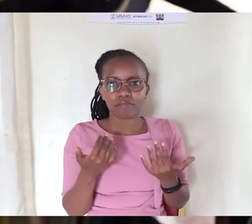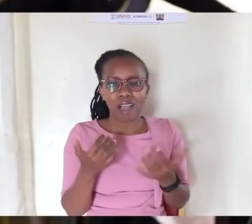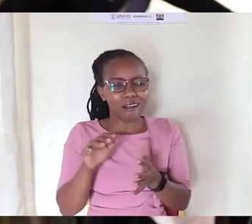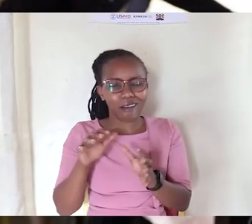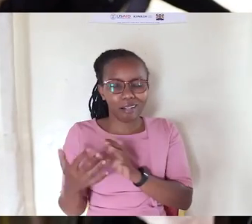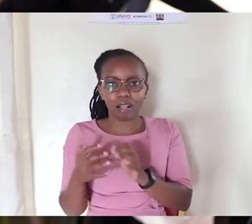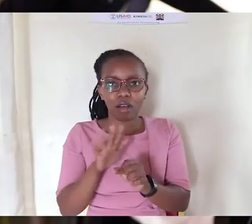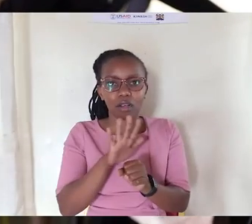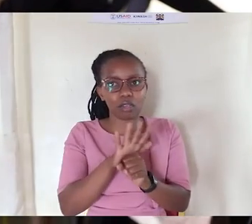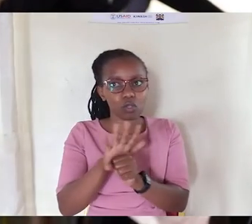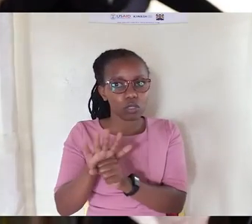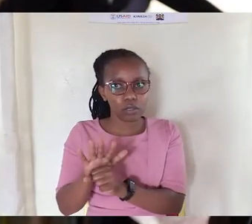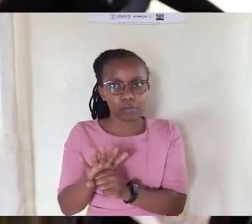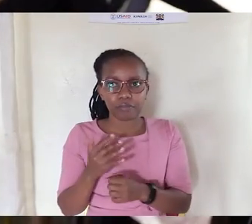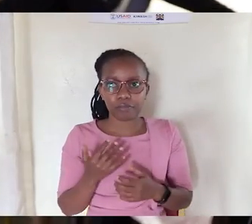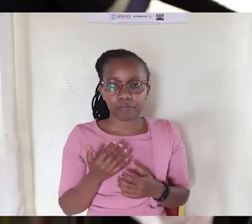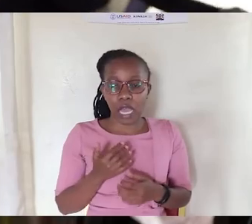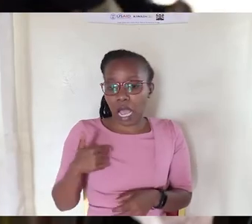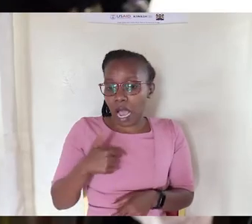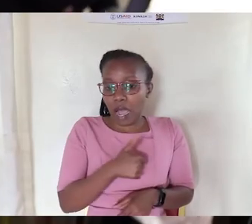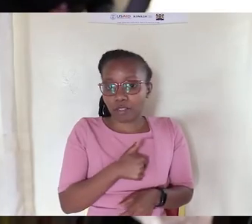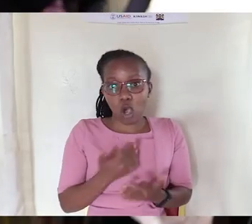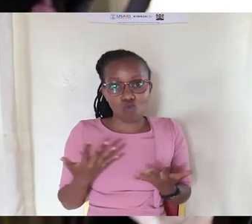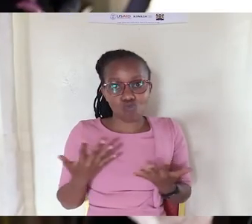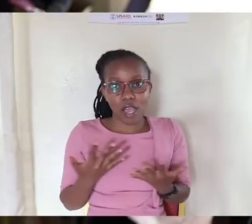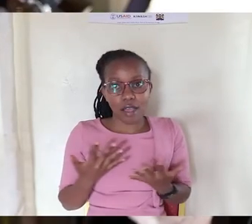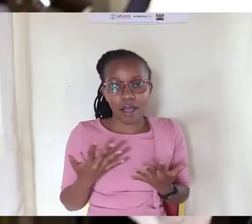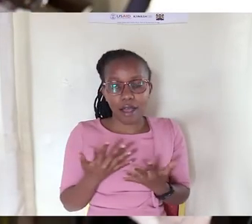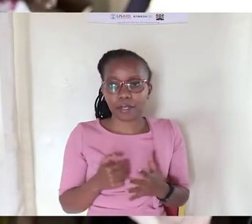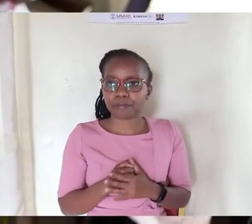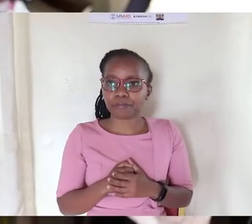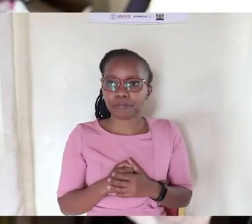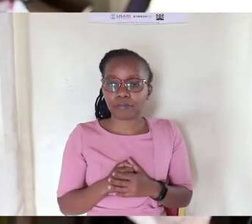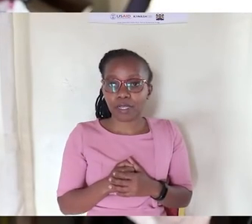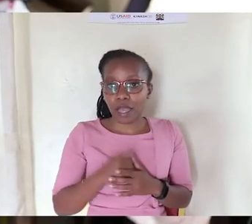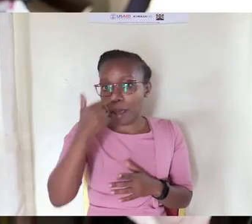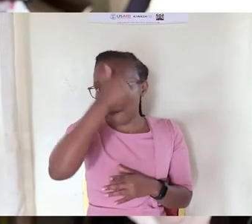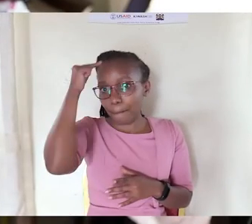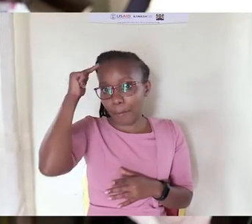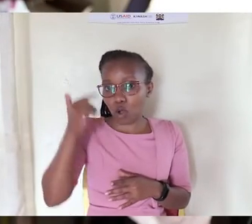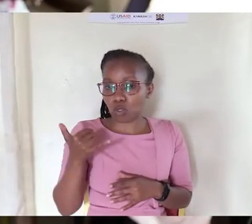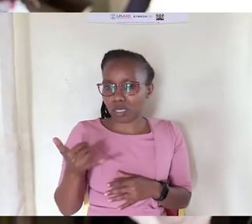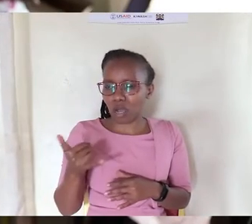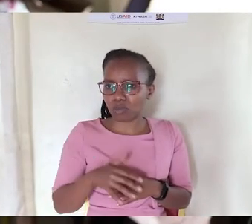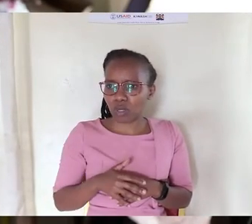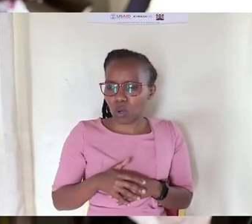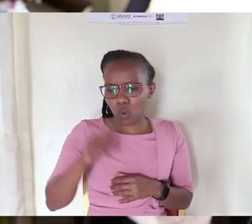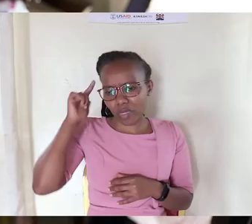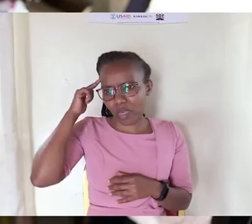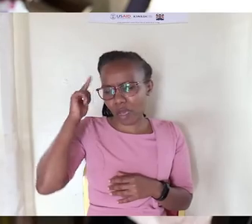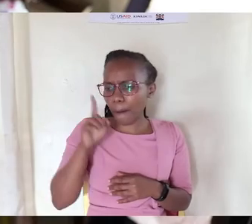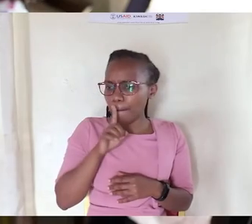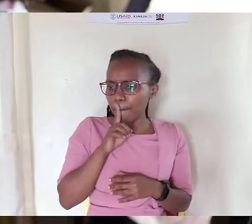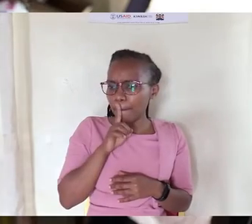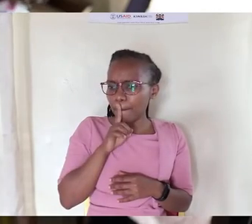in. So where does that leave us? Because we're back again saying, do we just sit back and say, okay, I need to